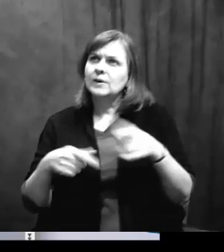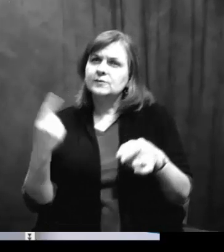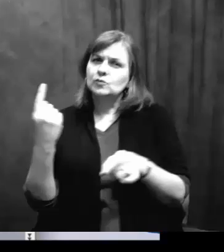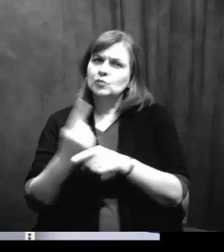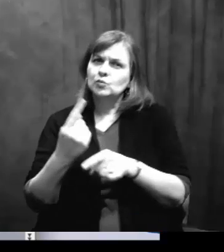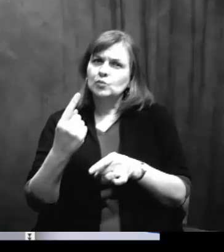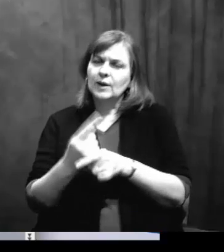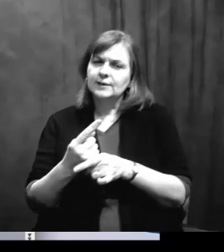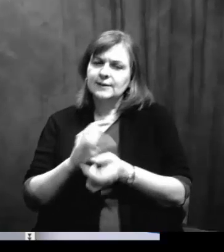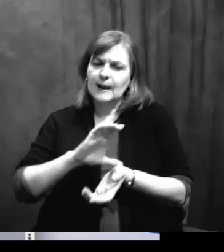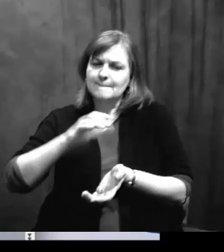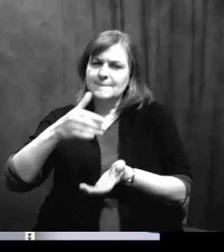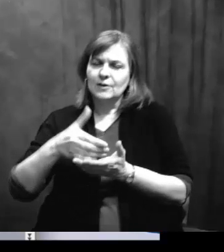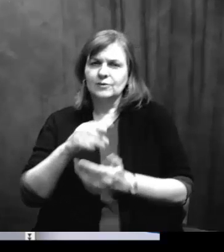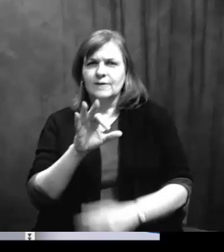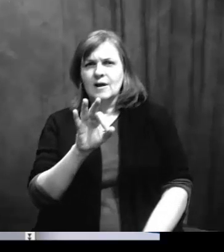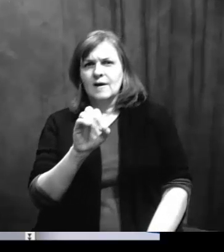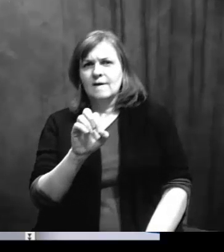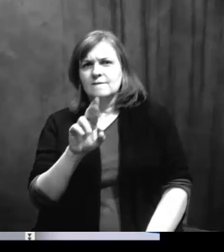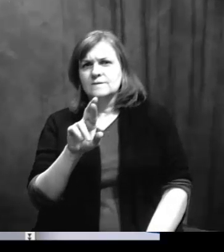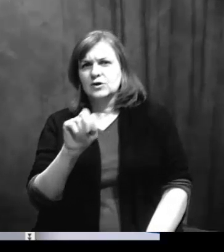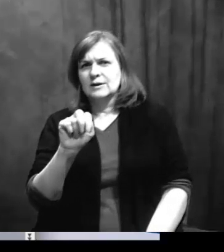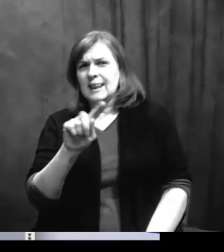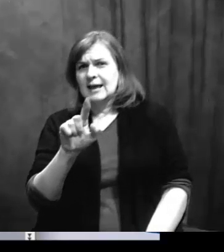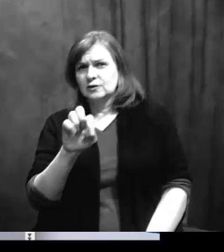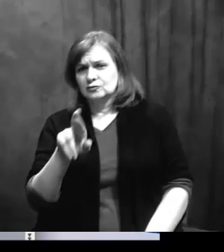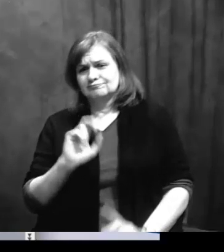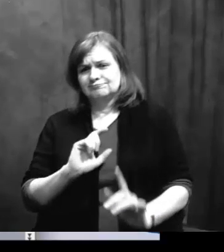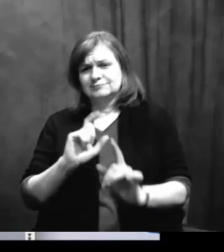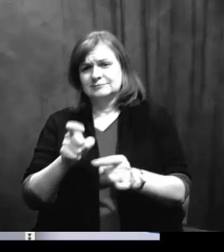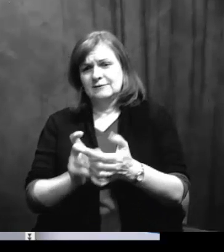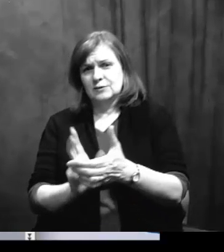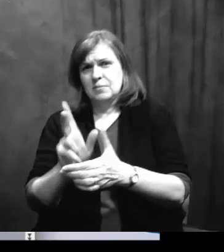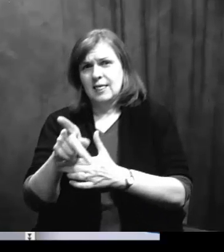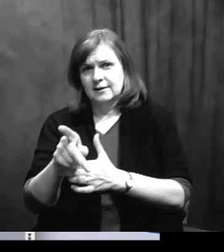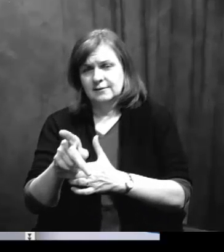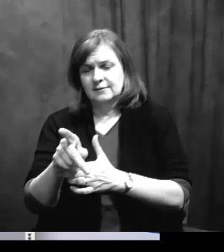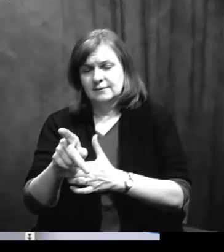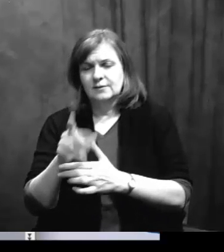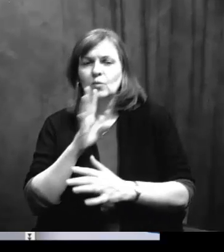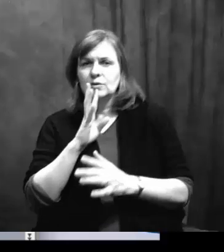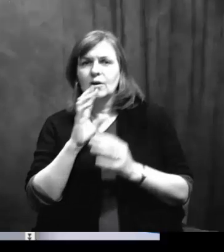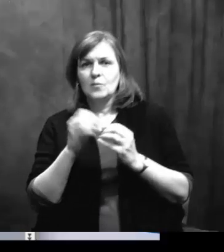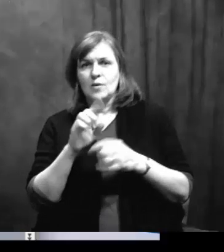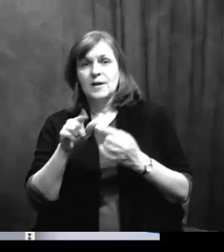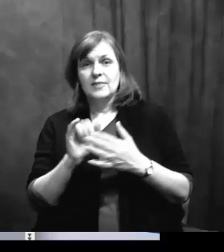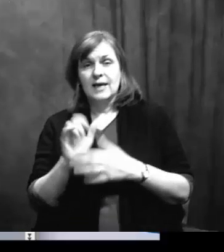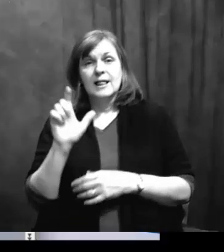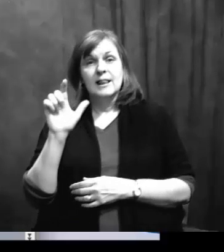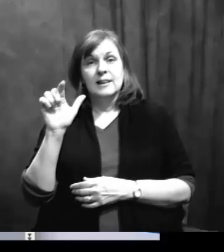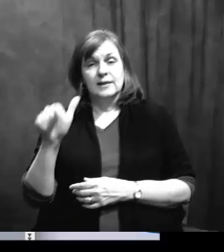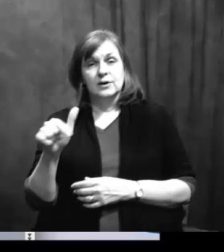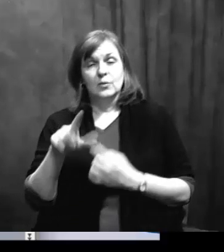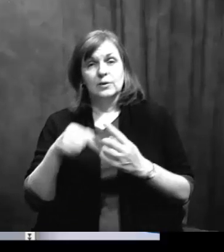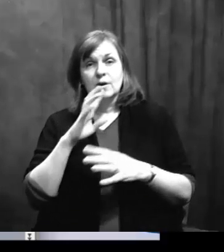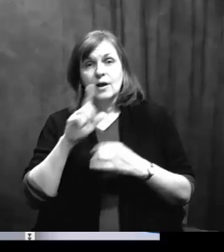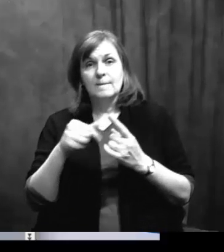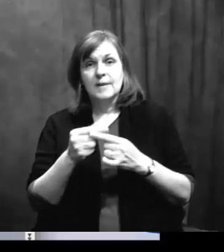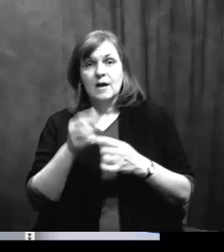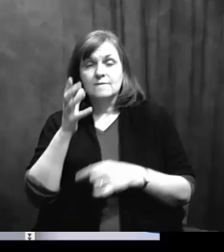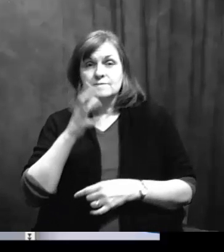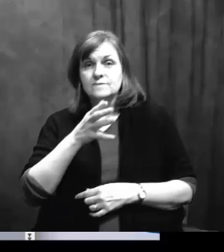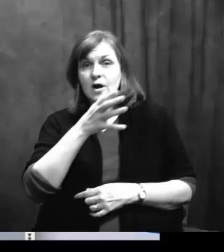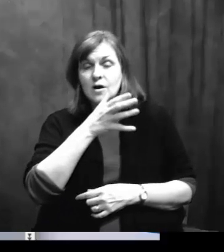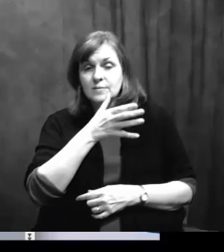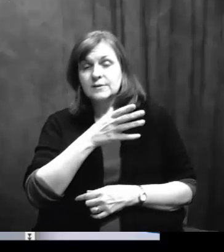time thinking about what's the correct dosage of fertilizer to add to these plants, and we'll talk about this more later on when we